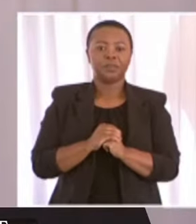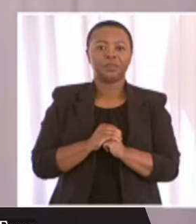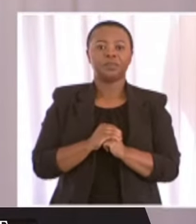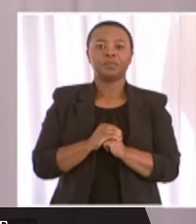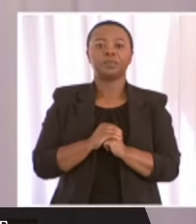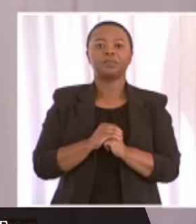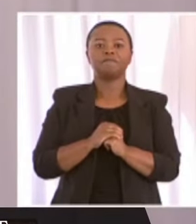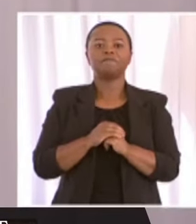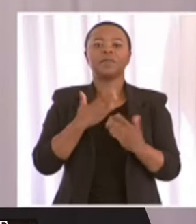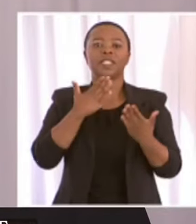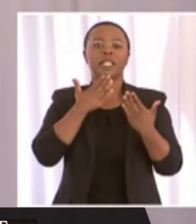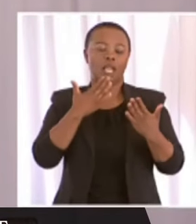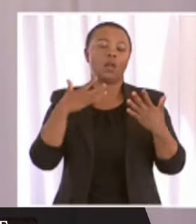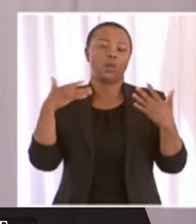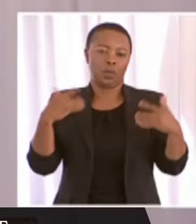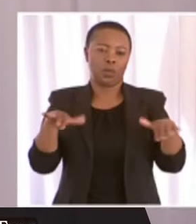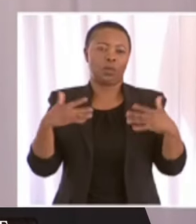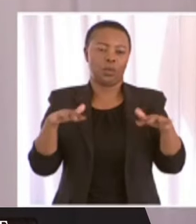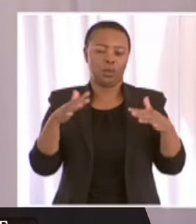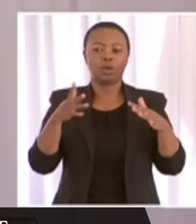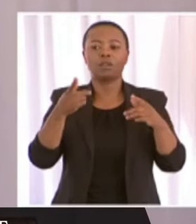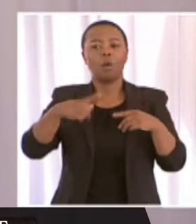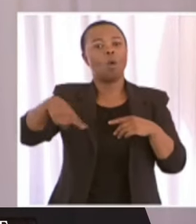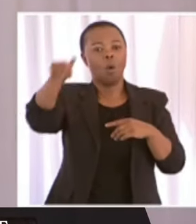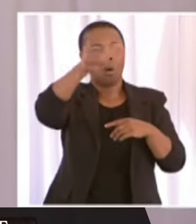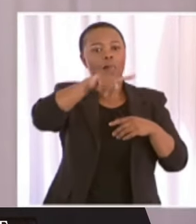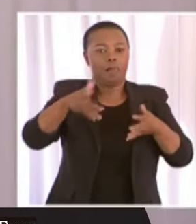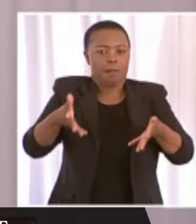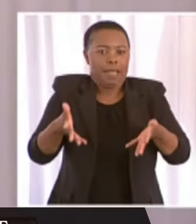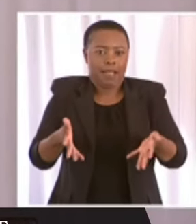Thank you very much, everybody, for being present.